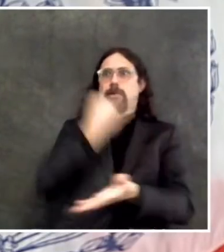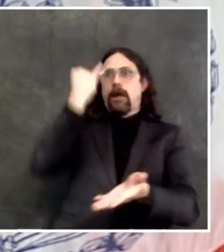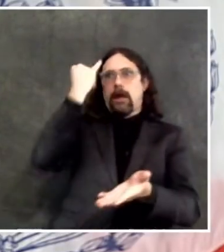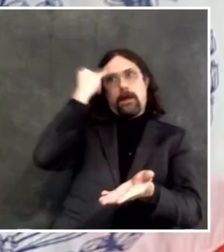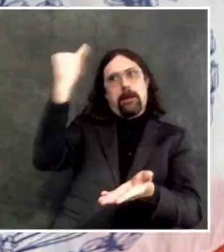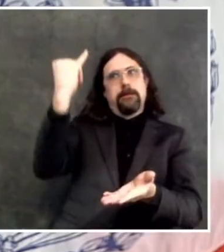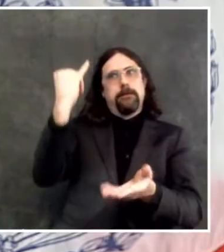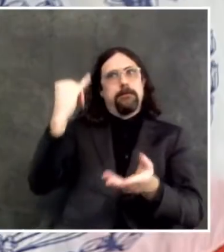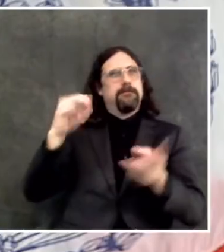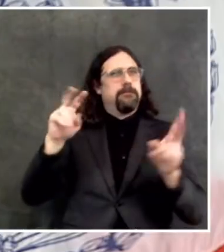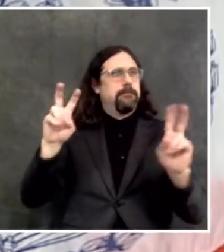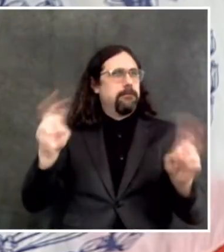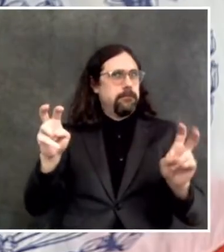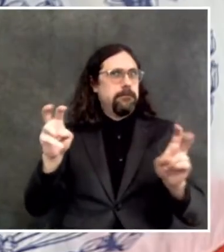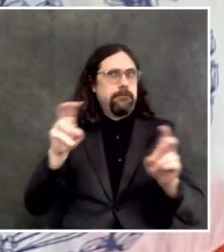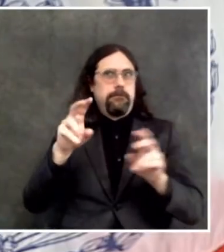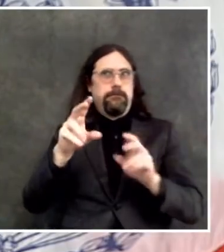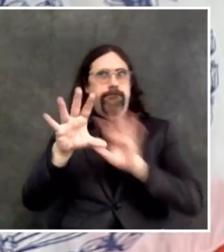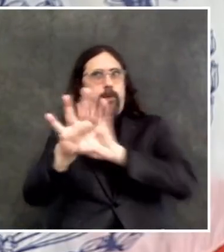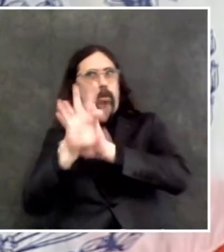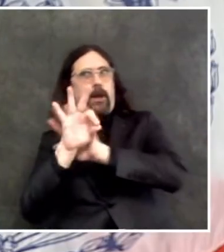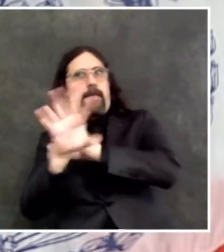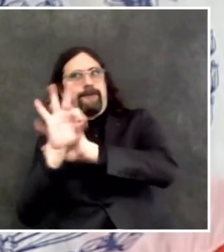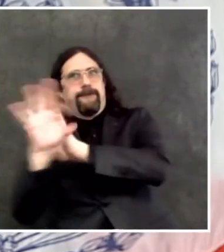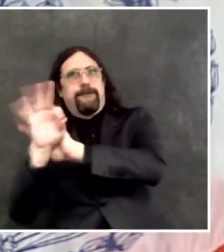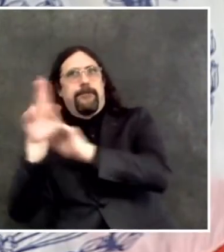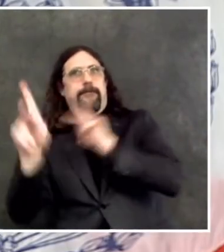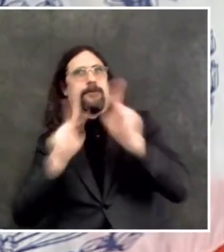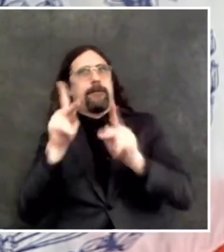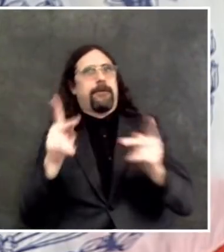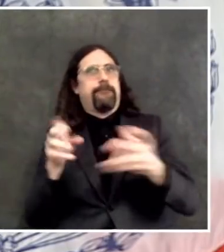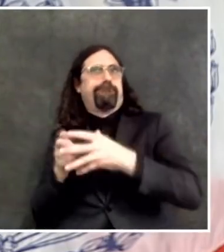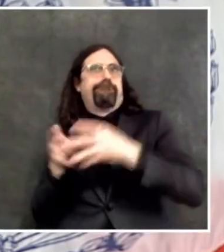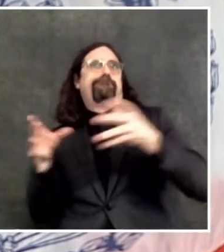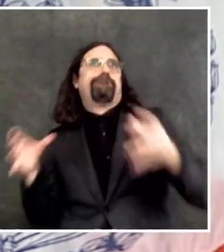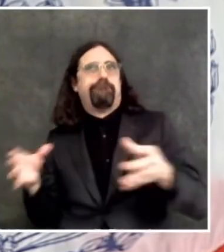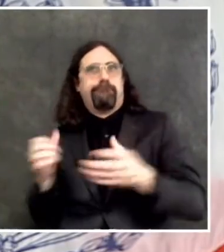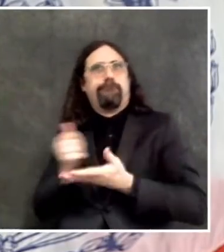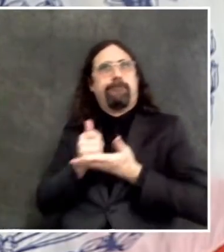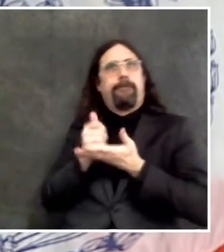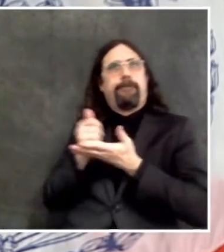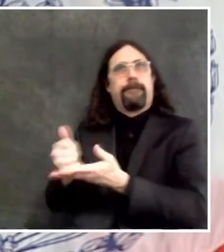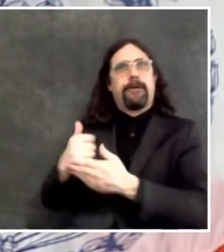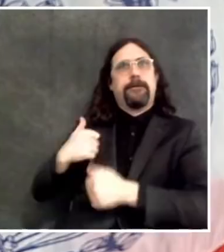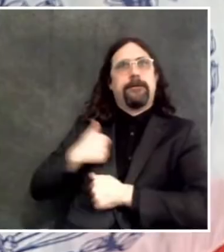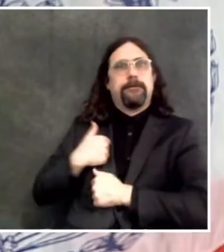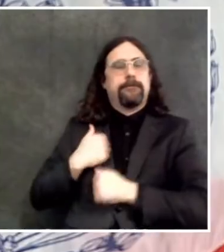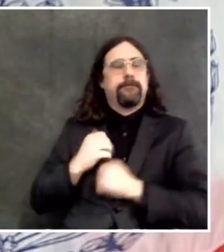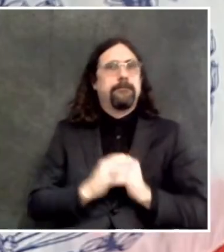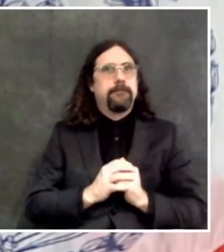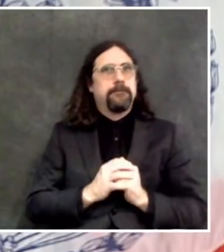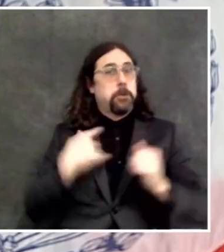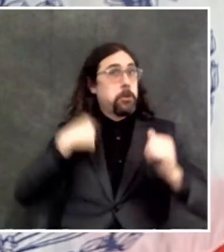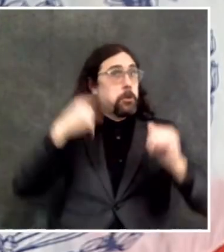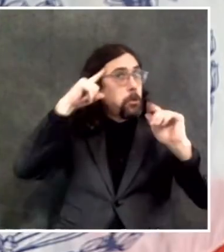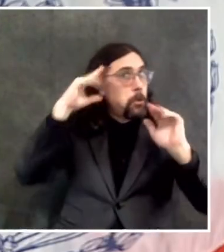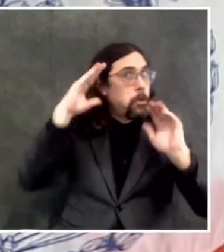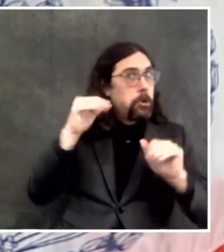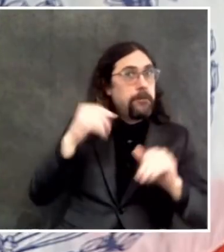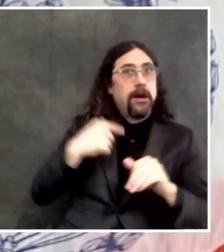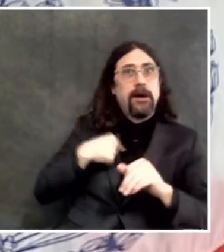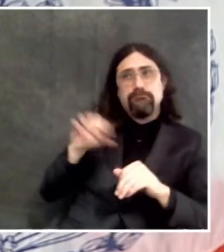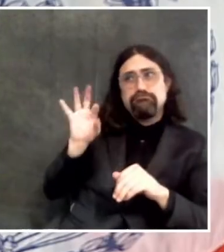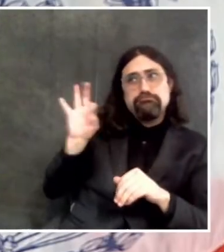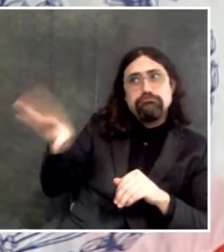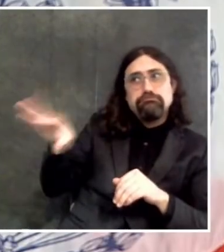hope these conversations will lead us to another place, because right now I've been really honest about the